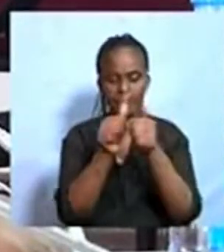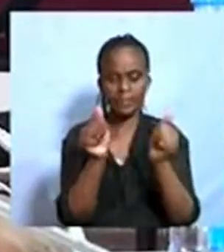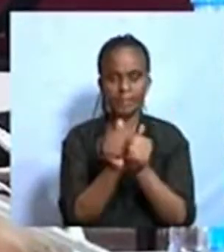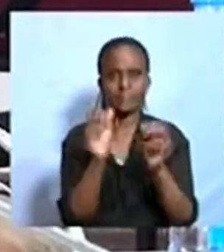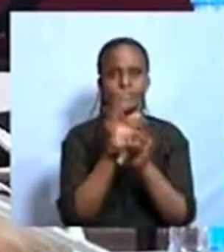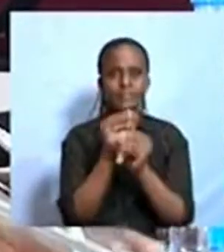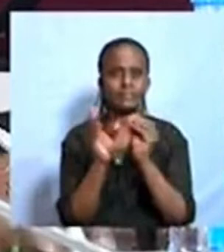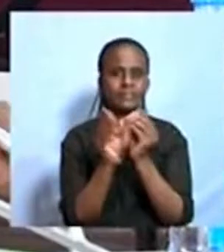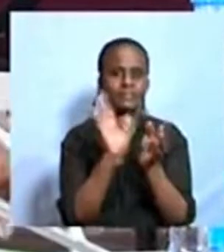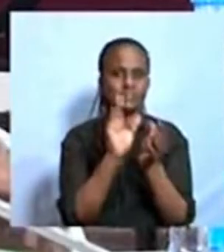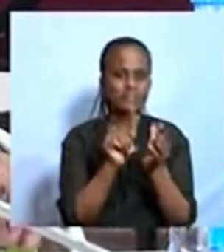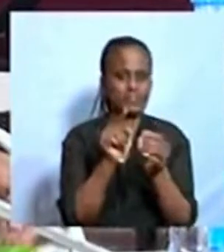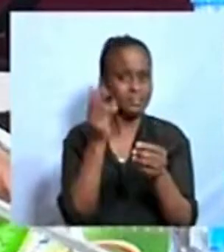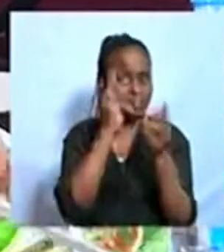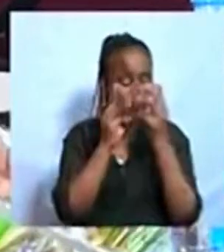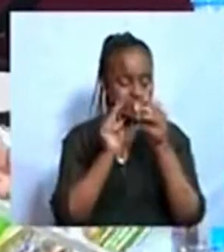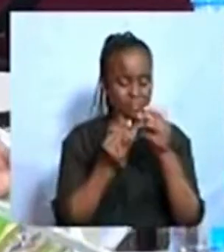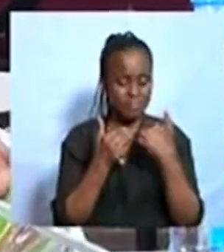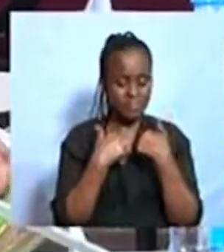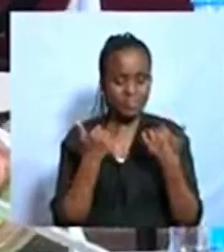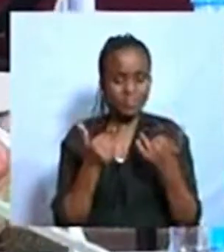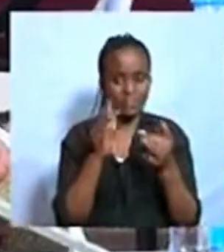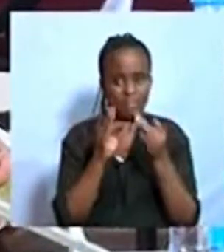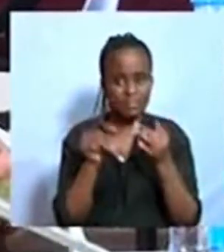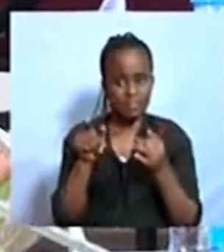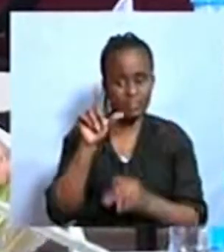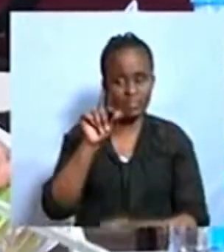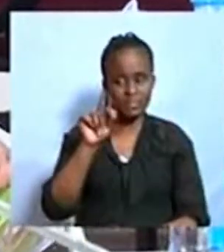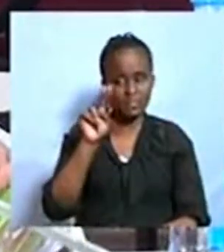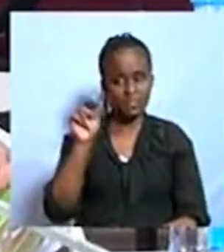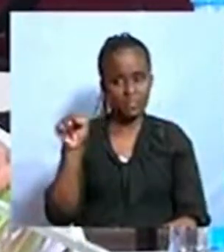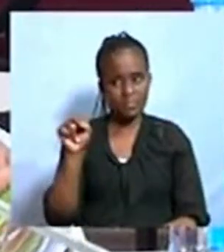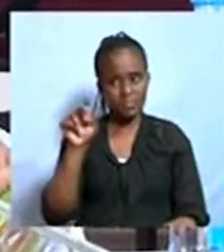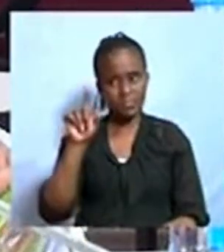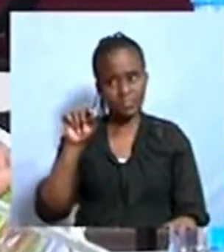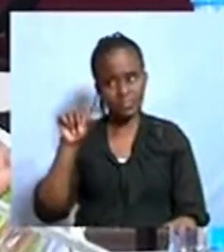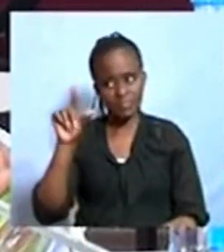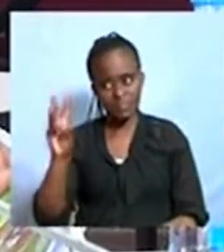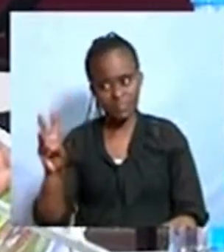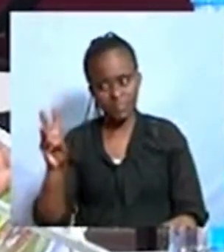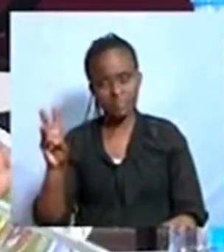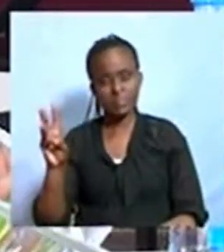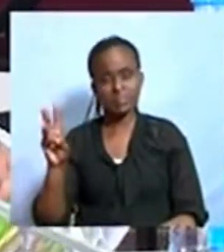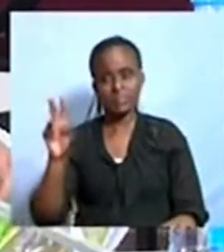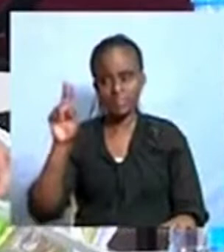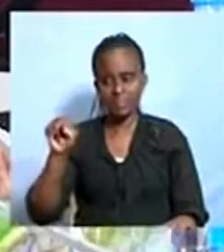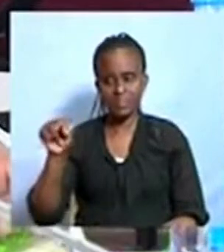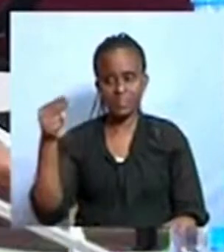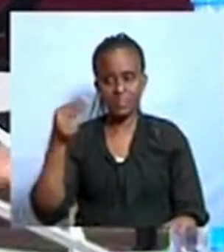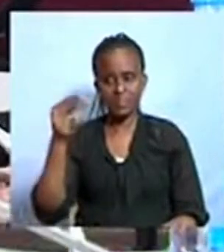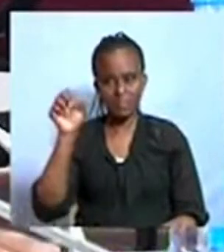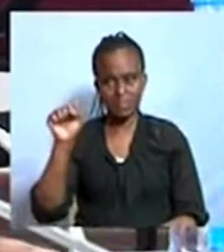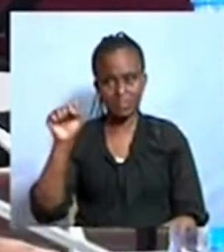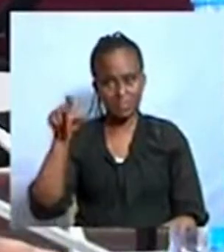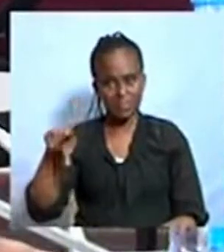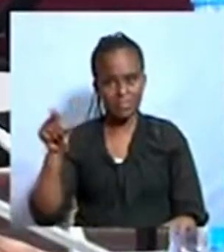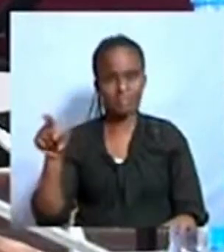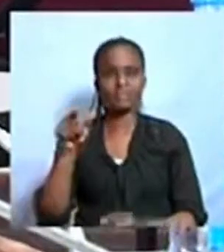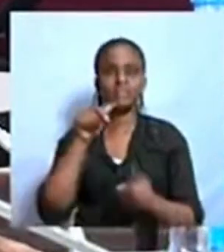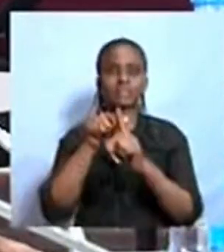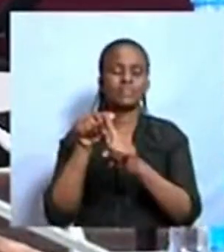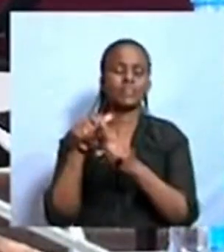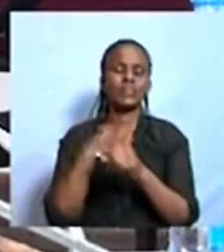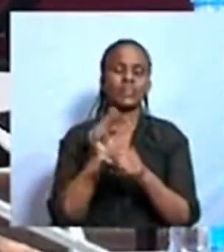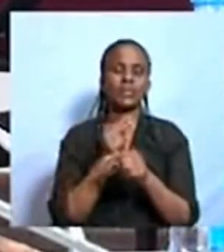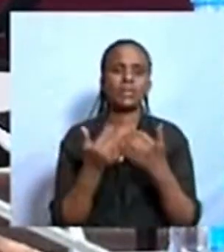missed. Because the worry now we have is that if the 2022-2026 National Health Strategic Plan has targets, and